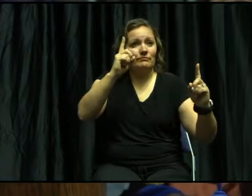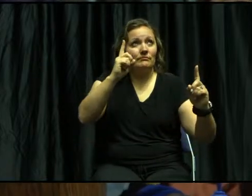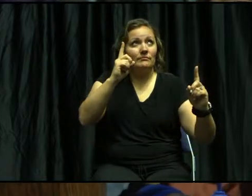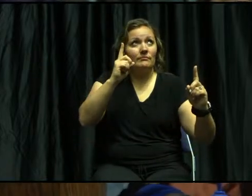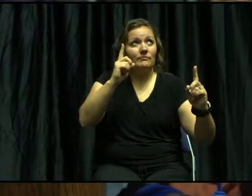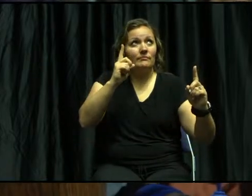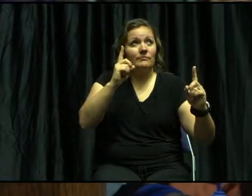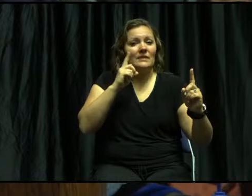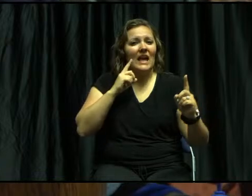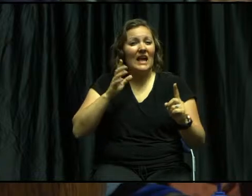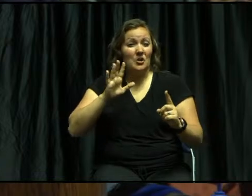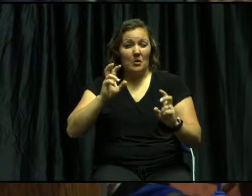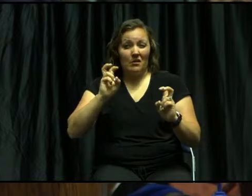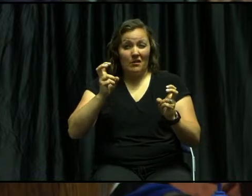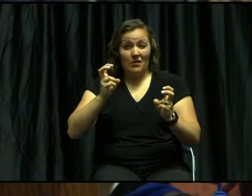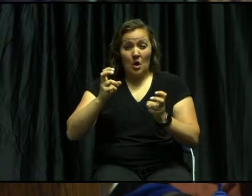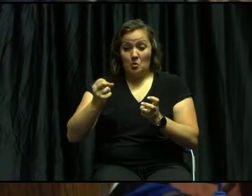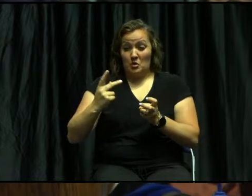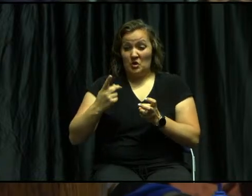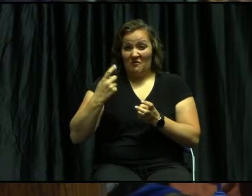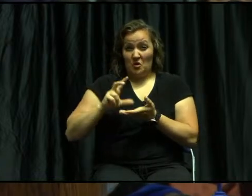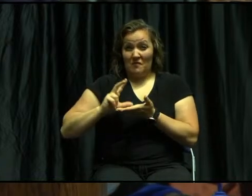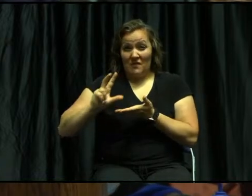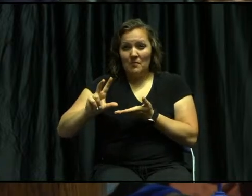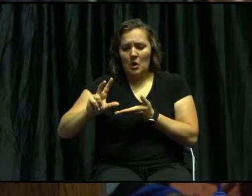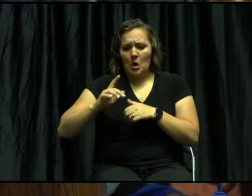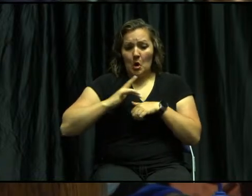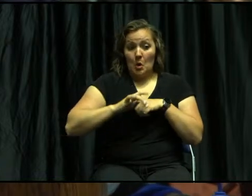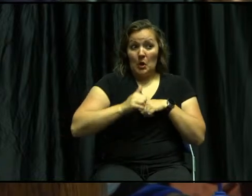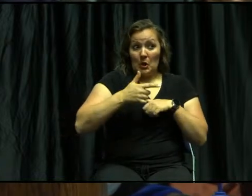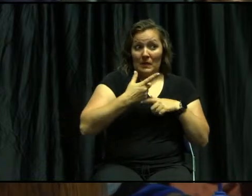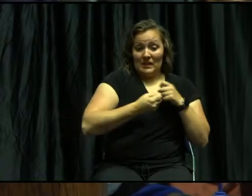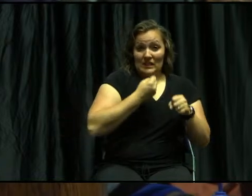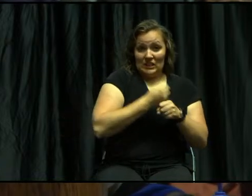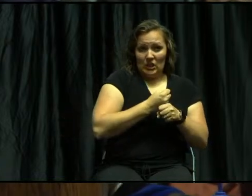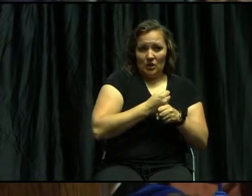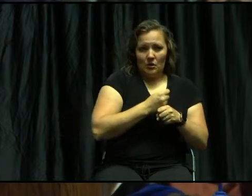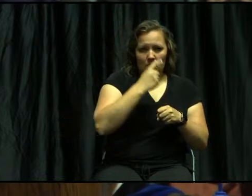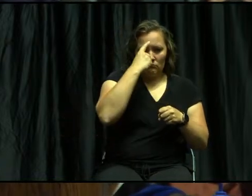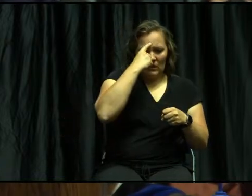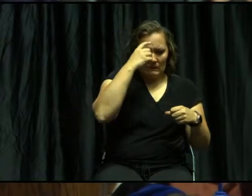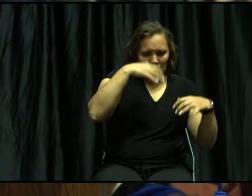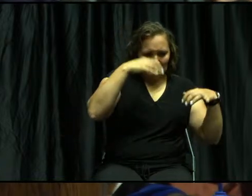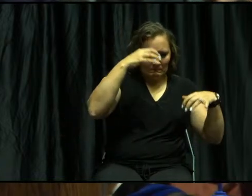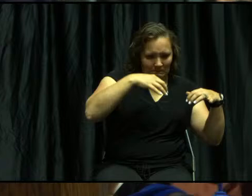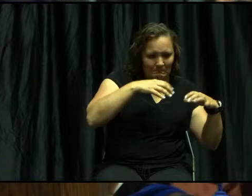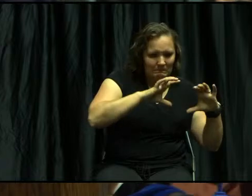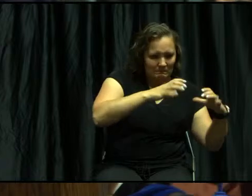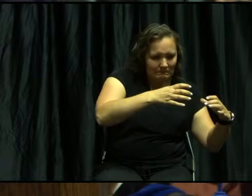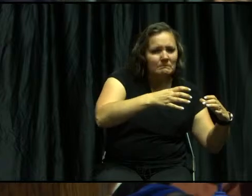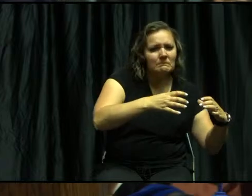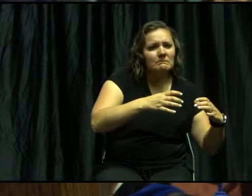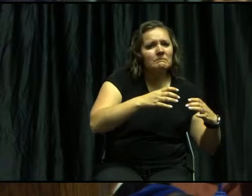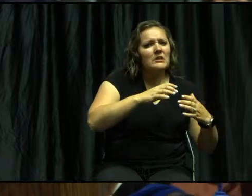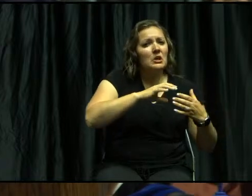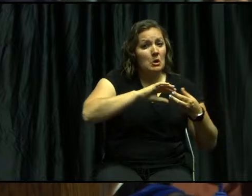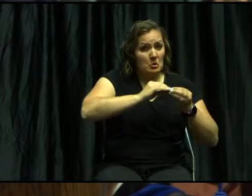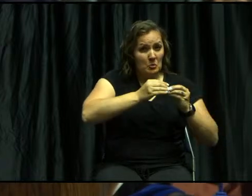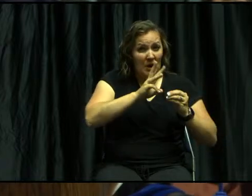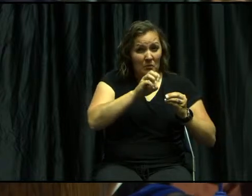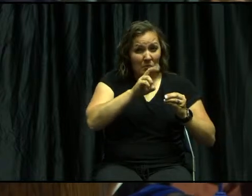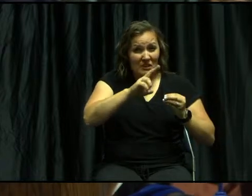on investment, earlier this year, a think tank on college affordability ranked Weber State number 19 out of